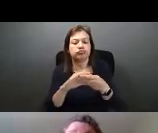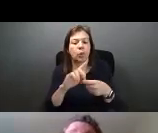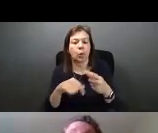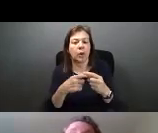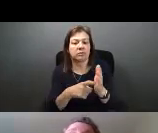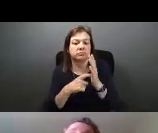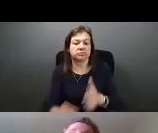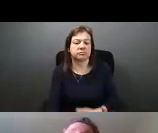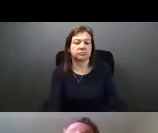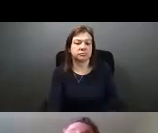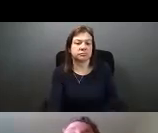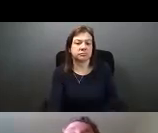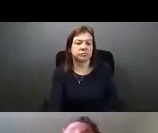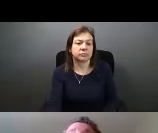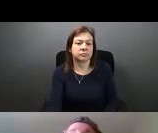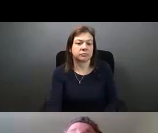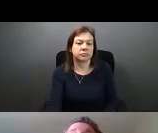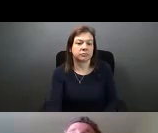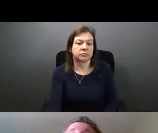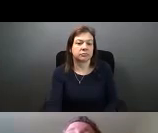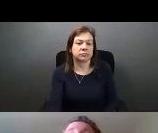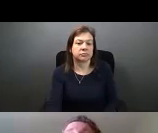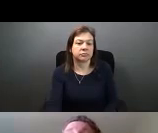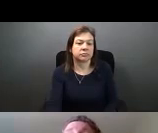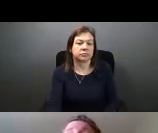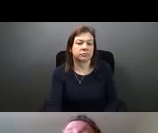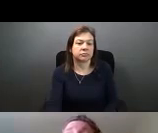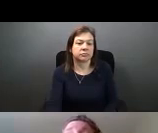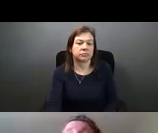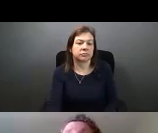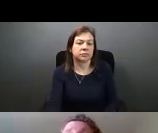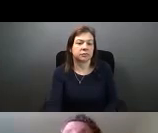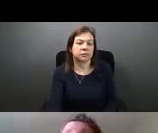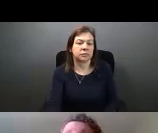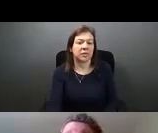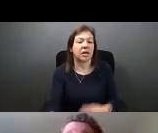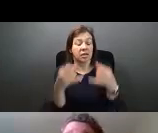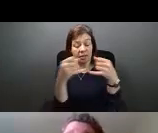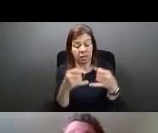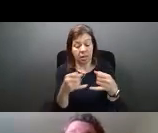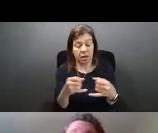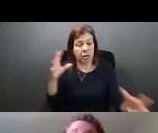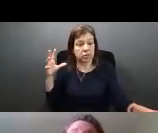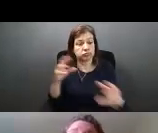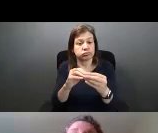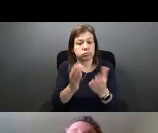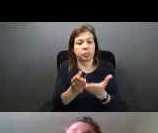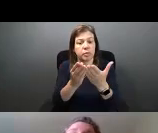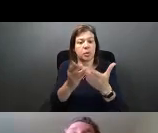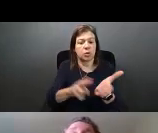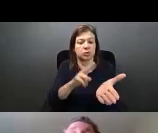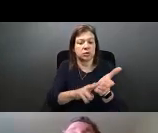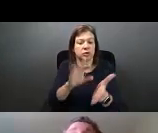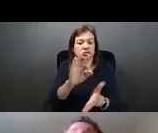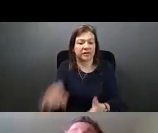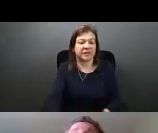needed. The line items will add up to the proposed contract fee.